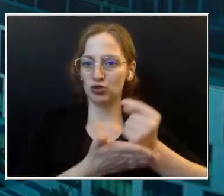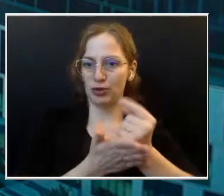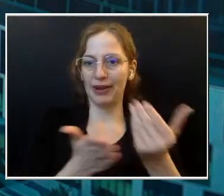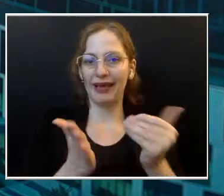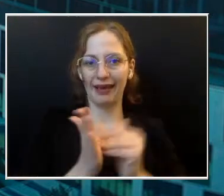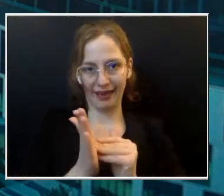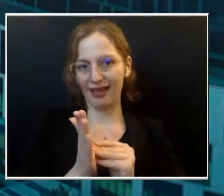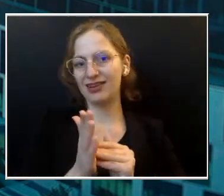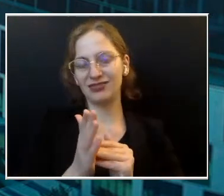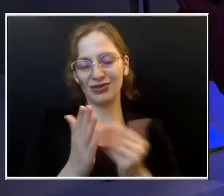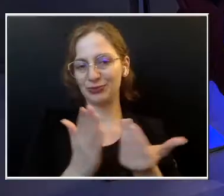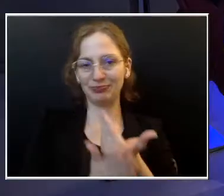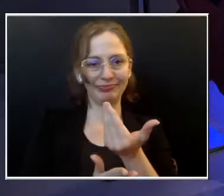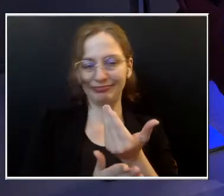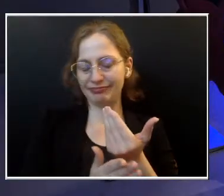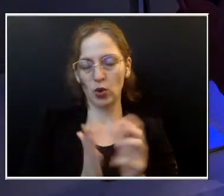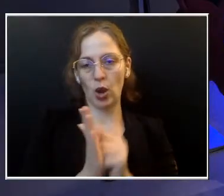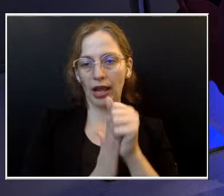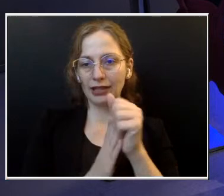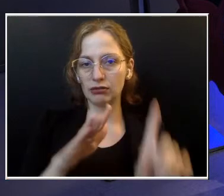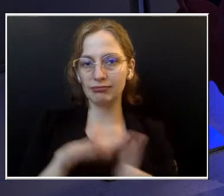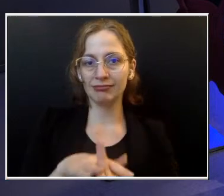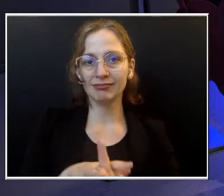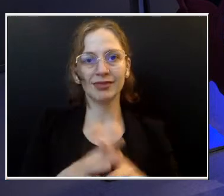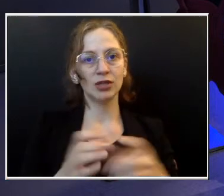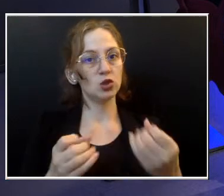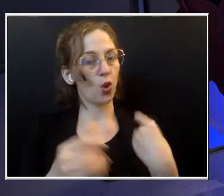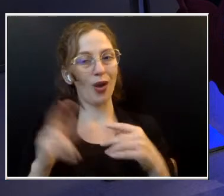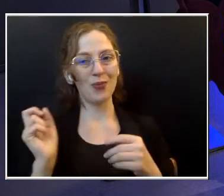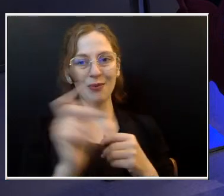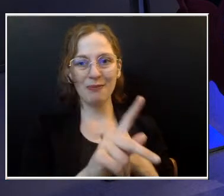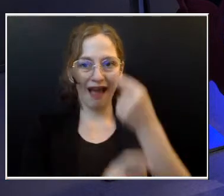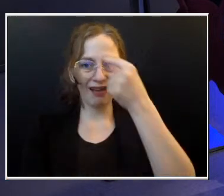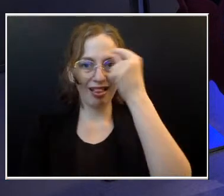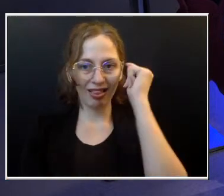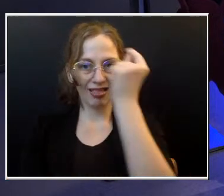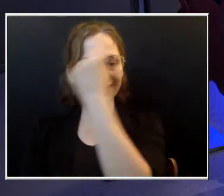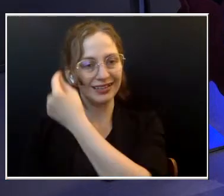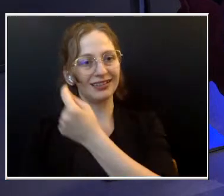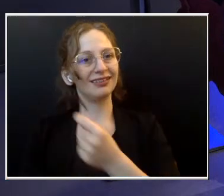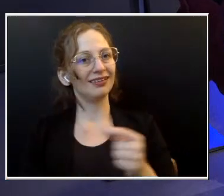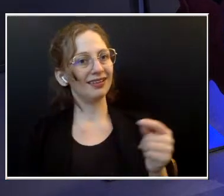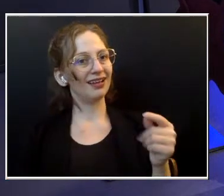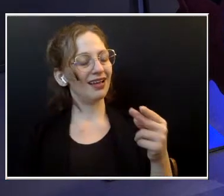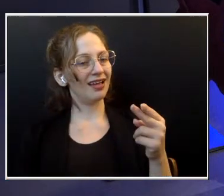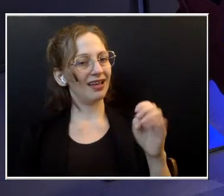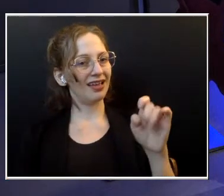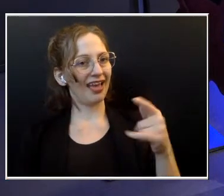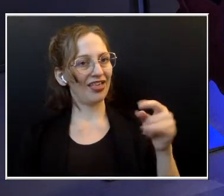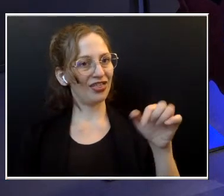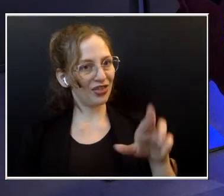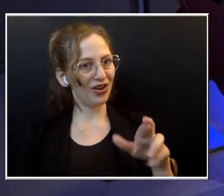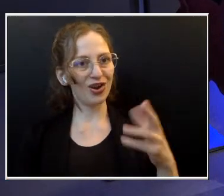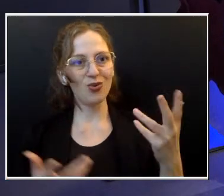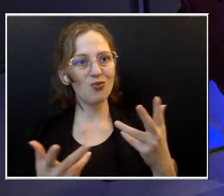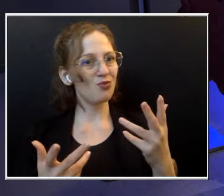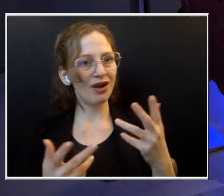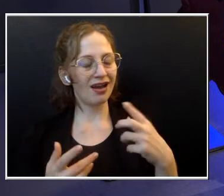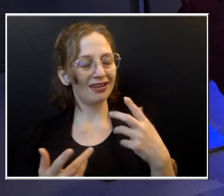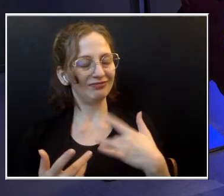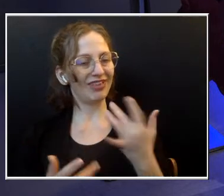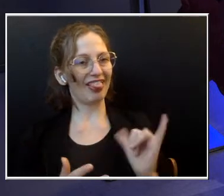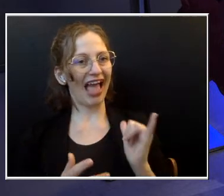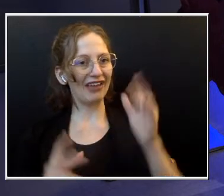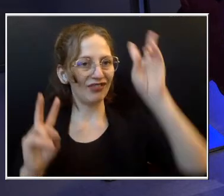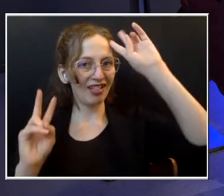my eyebrows. So Looking good. Heather, what was it like to lose your hair? I mean, you've got gorgeous hair. I have hair envy right now. So again,